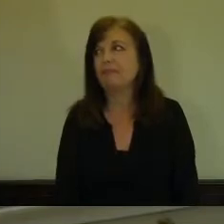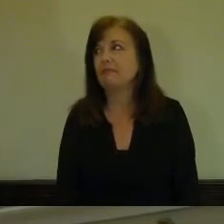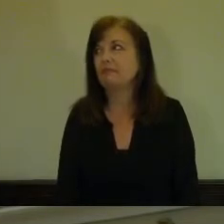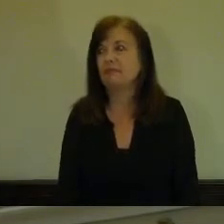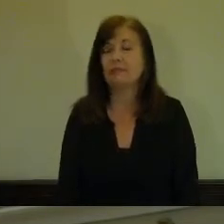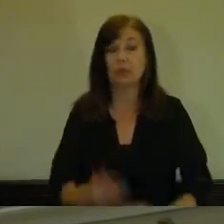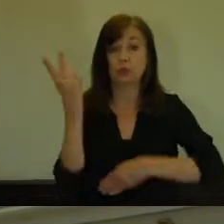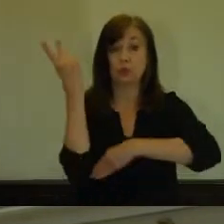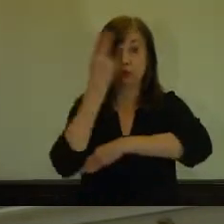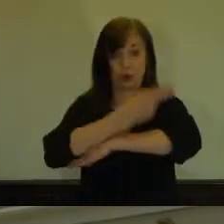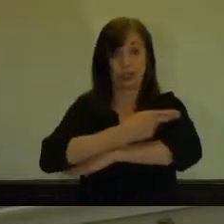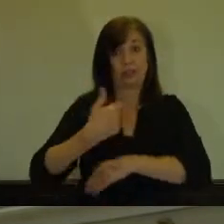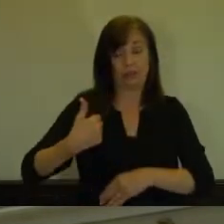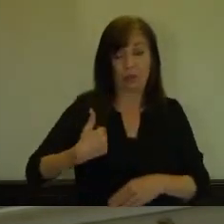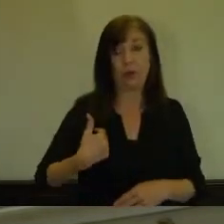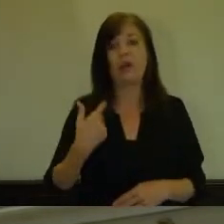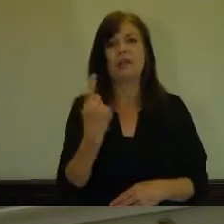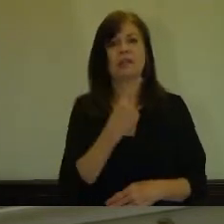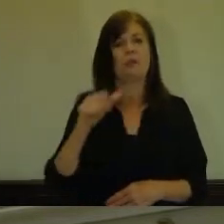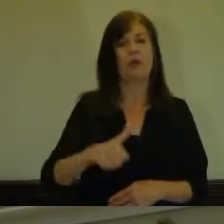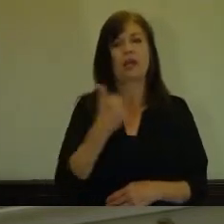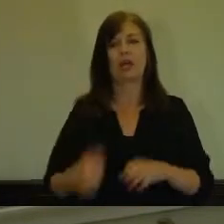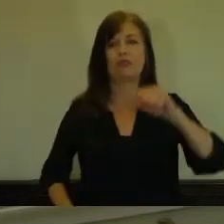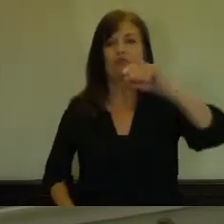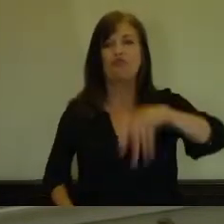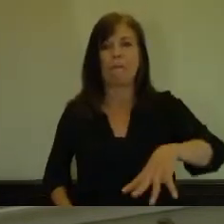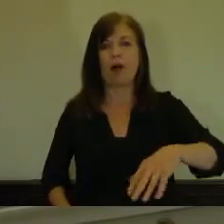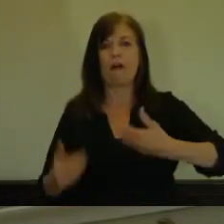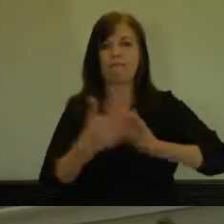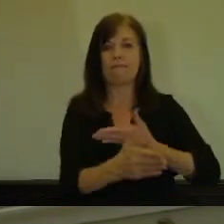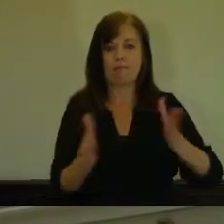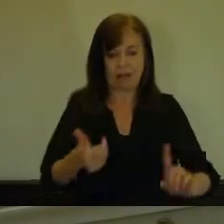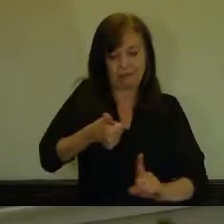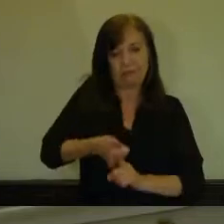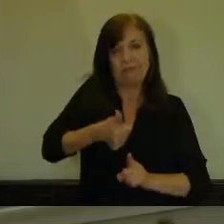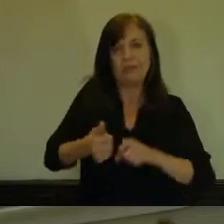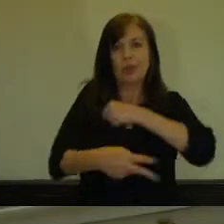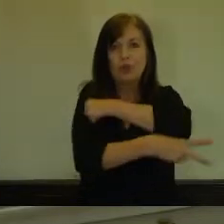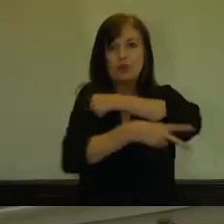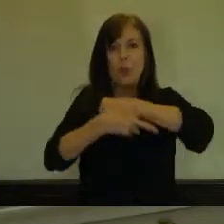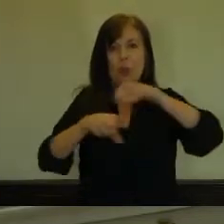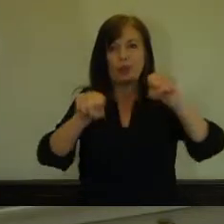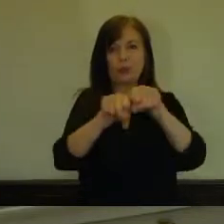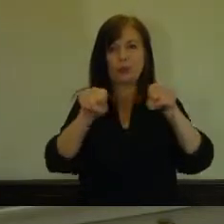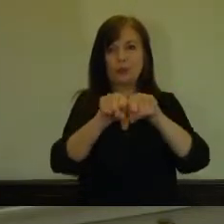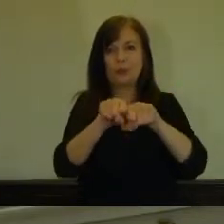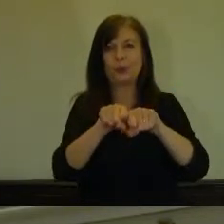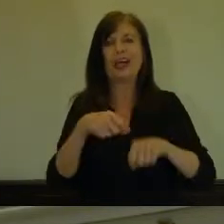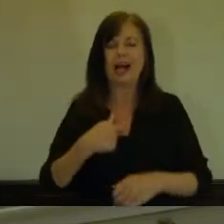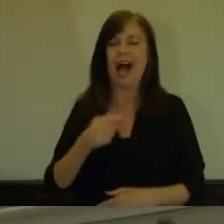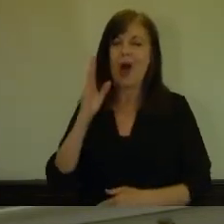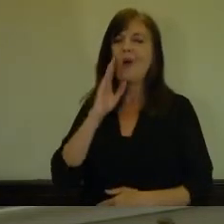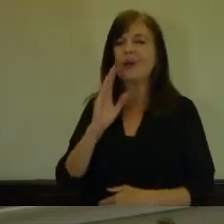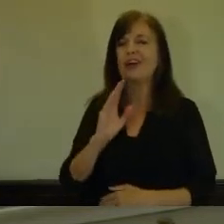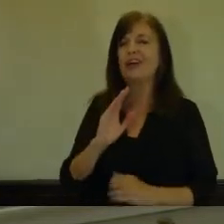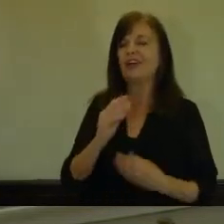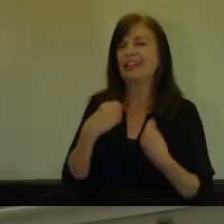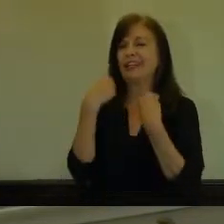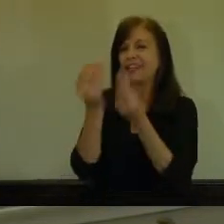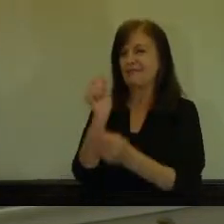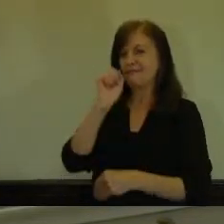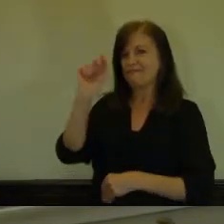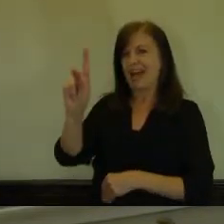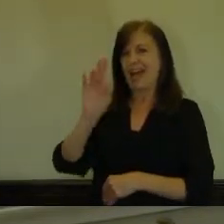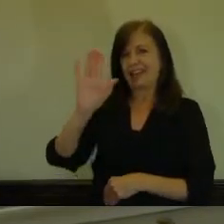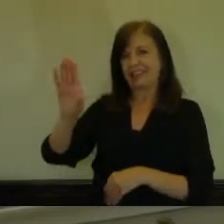And just a couple of days ago, someone else dropped off stolen boxes of shoes that will also be returned to the